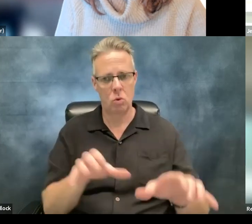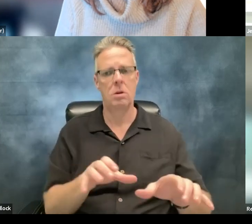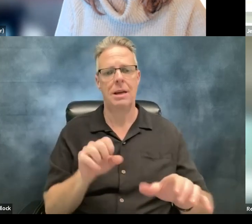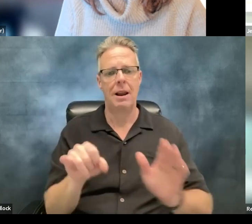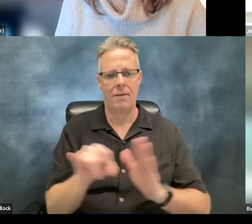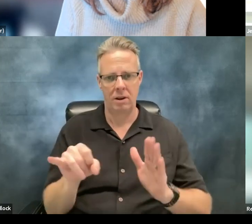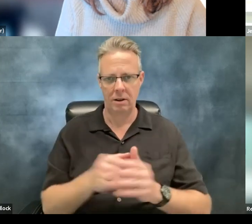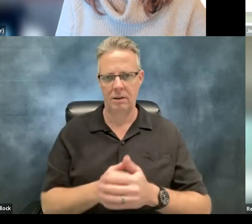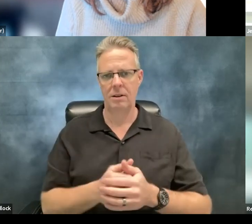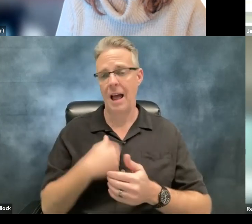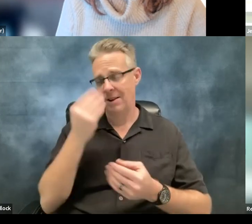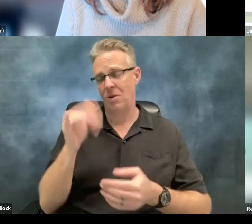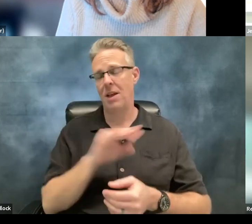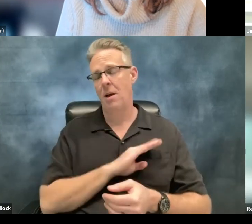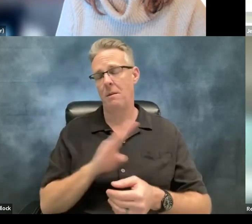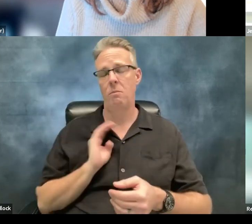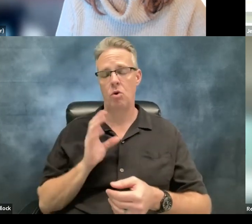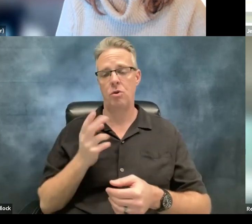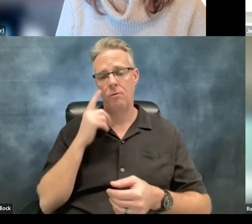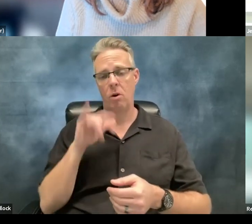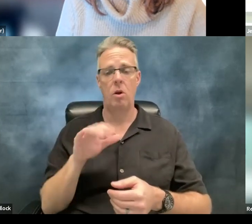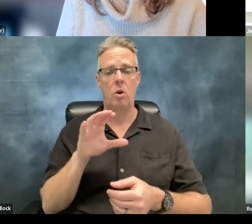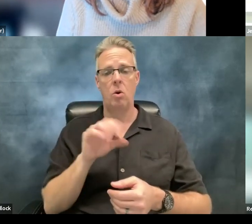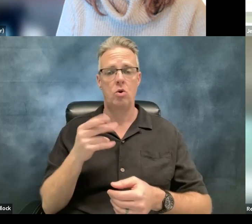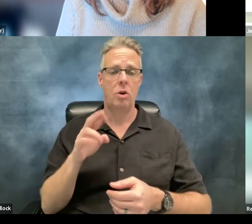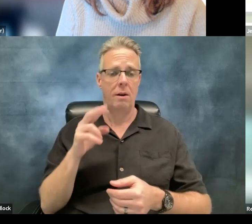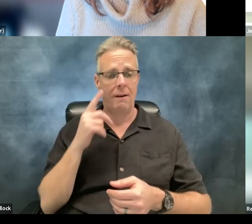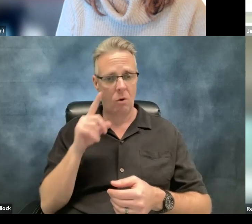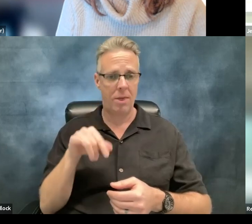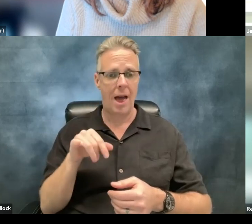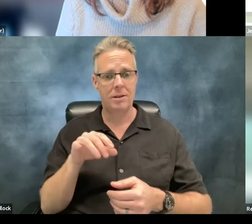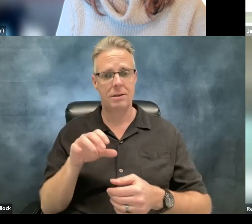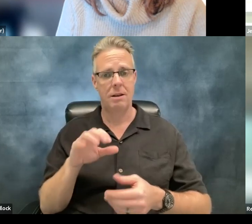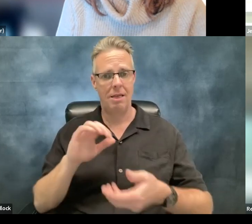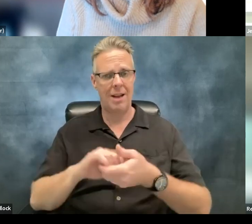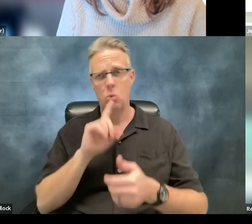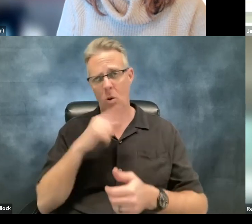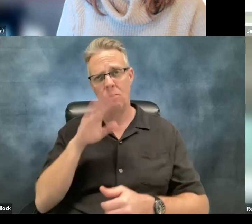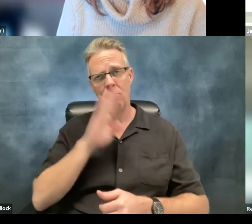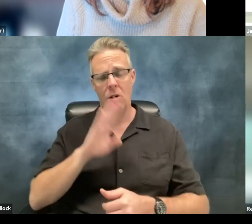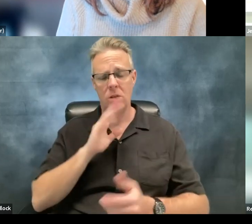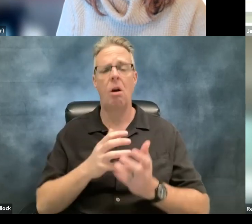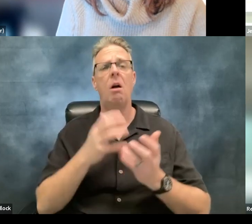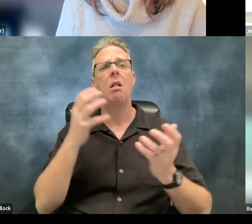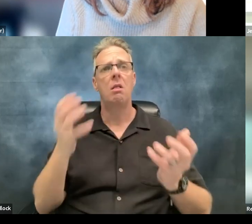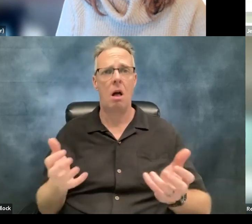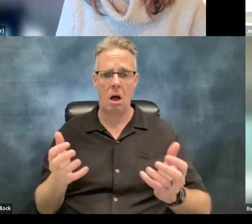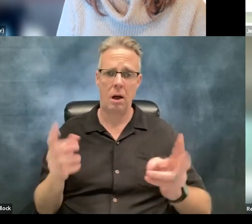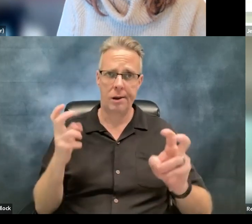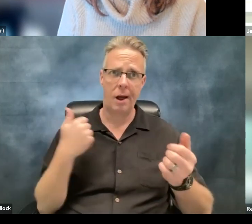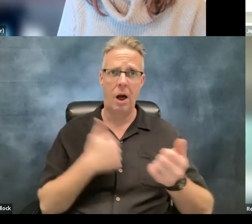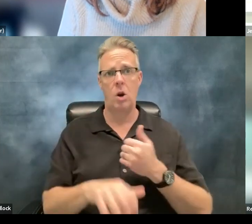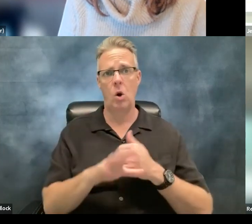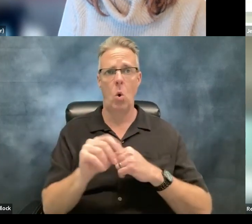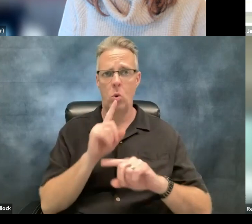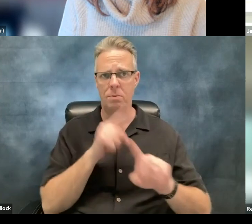I can speak as the board chair for the Co-Responder Outreach Alliance. We are frustrated that there's so much that operates under the heading of co-response